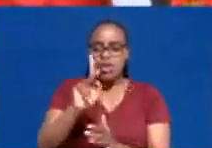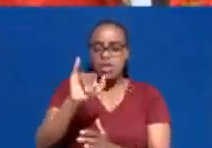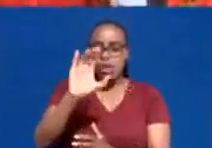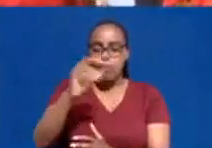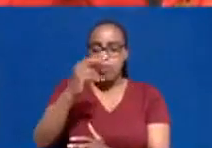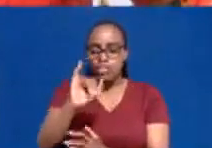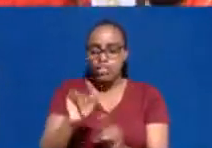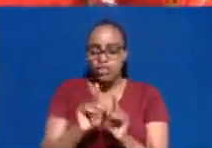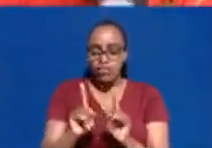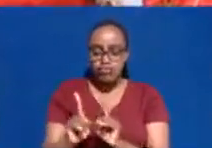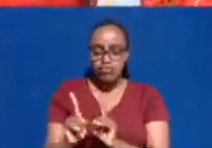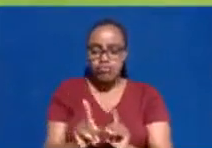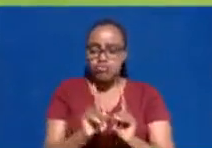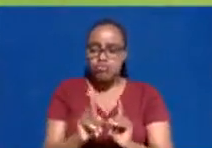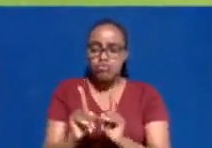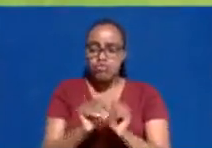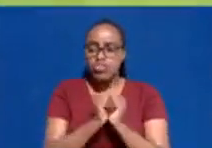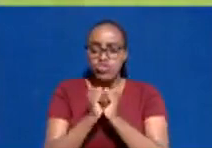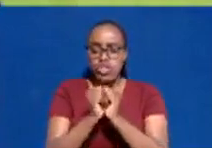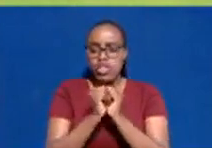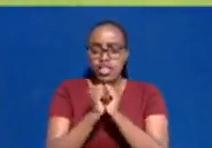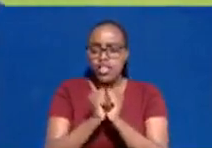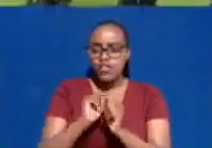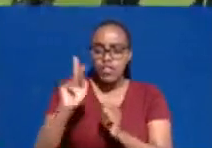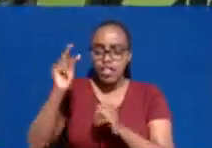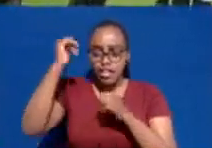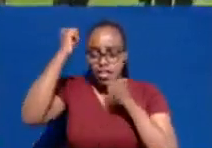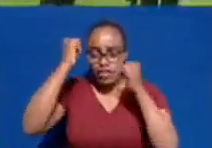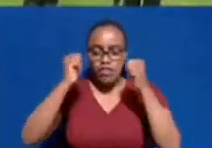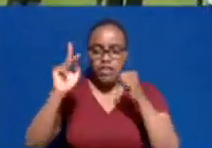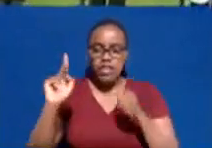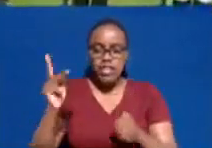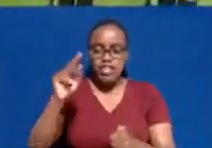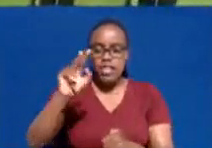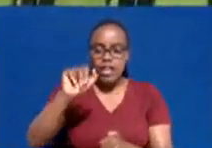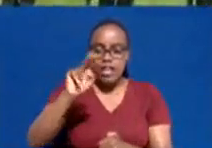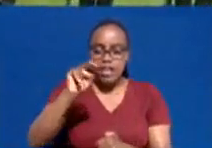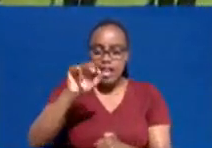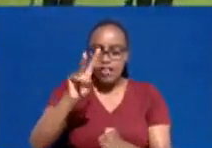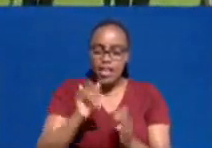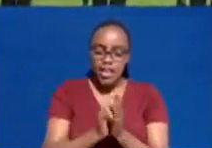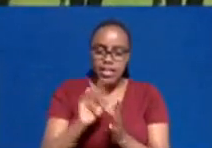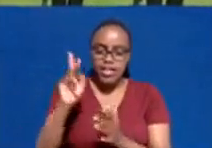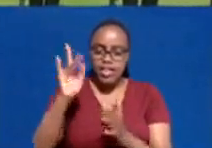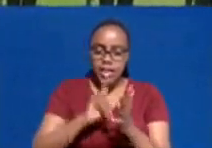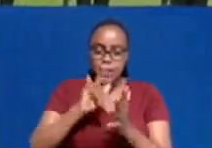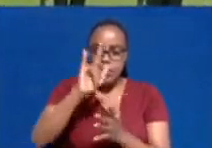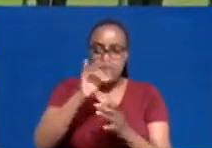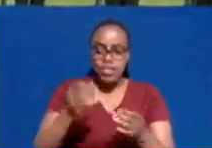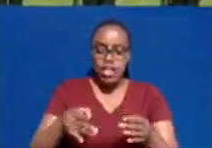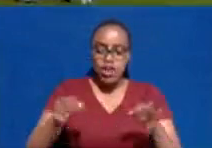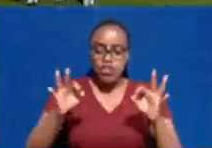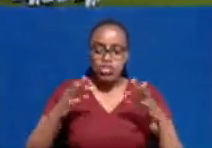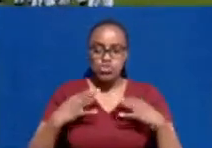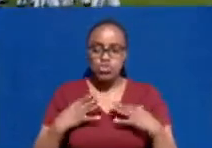to the neatly mounted aisles of the Kenya Army, Kenya Navy, and Kenya Air Force troops in their official